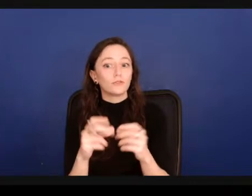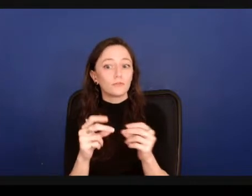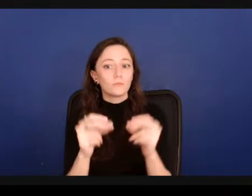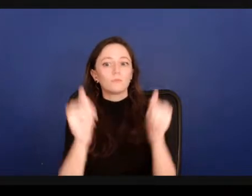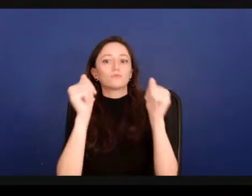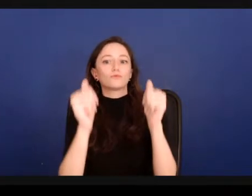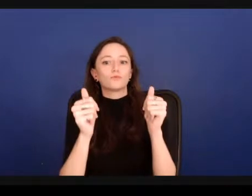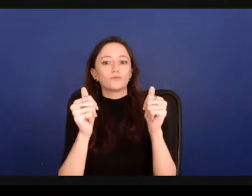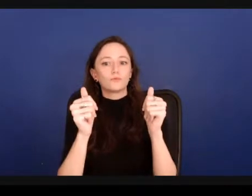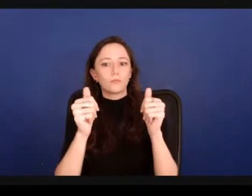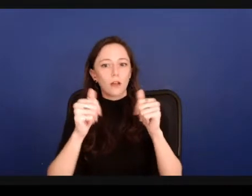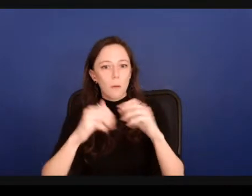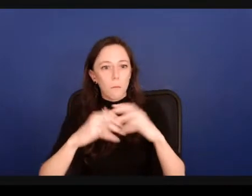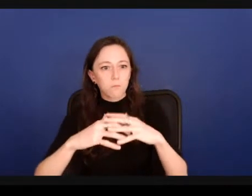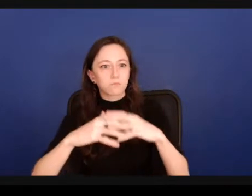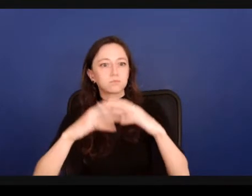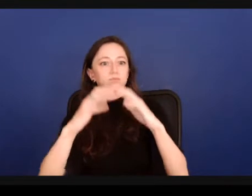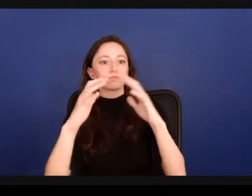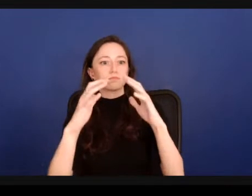tiltmeter.